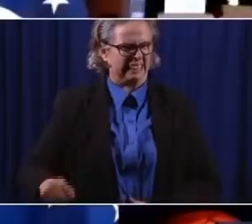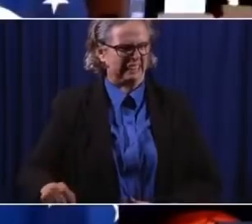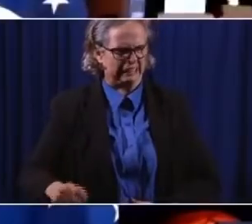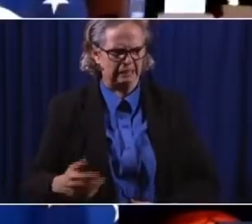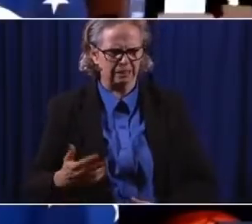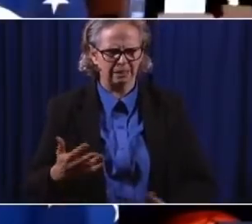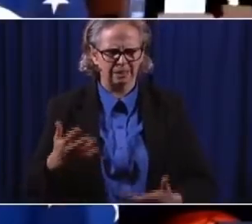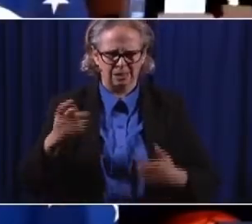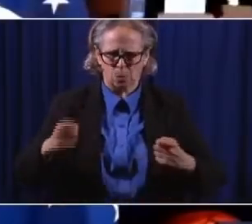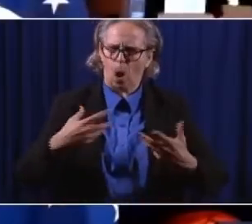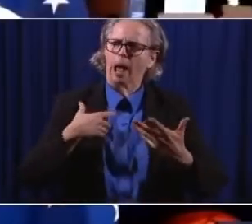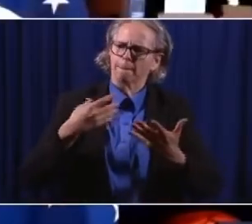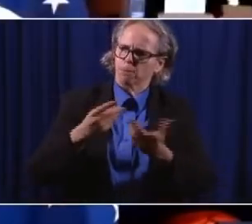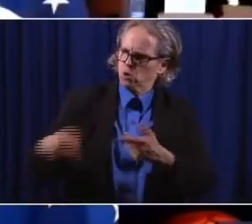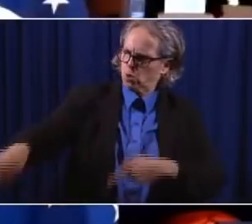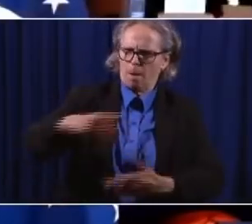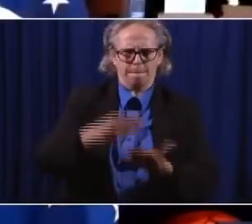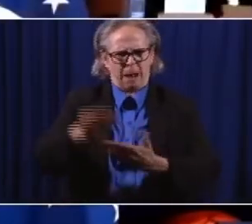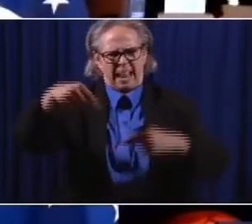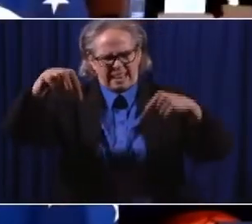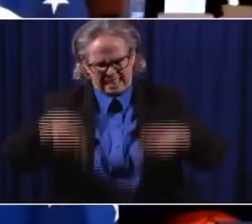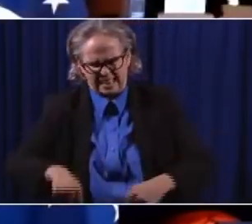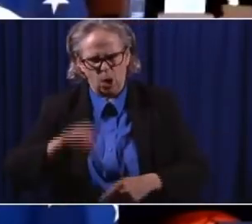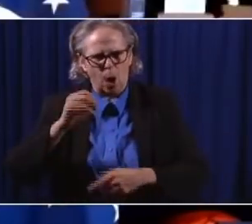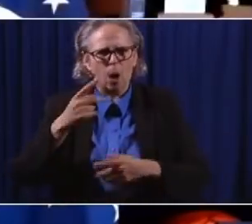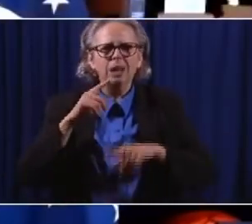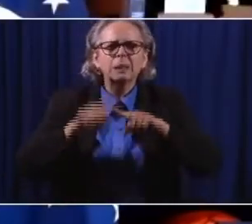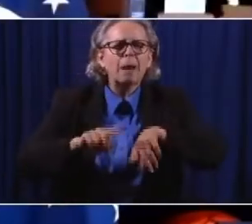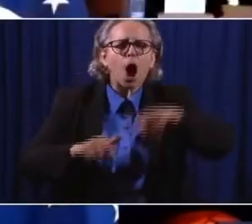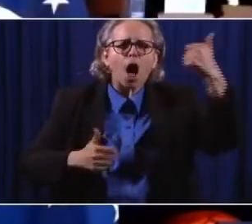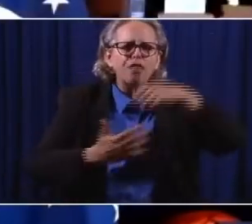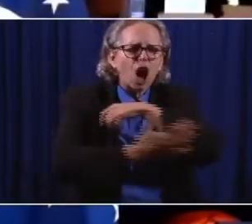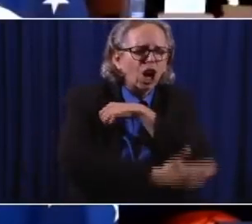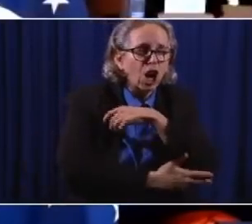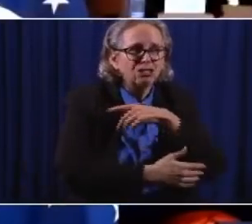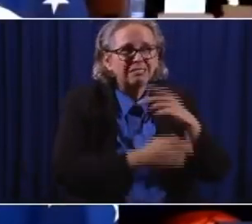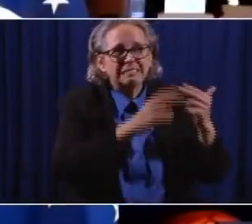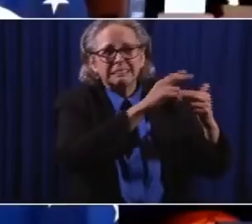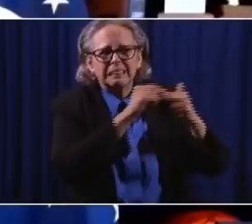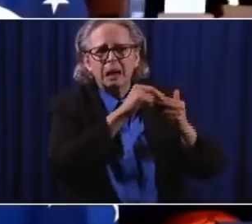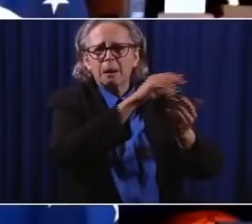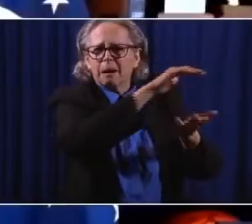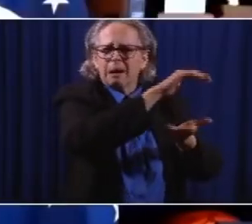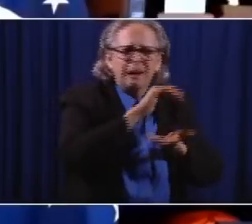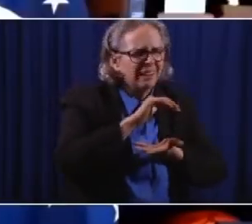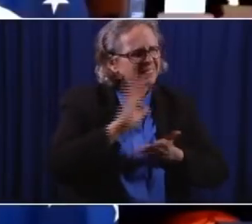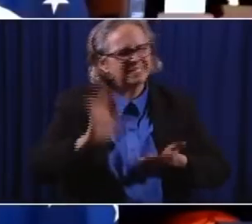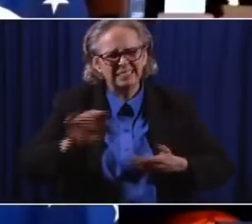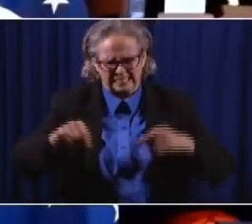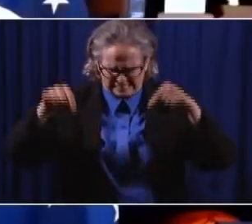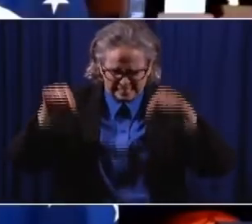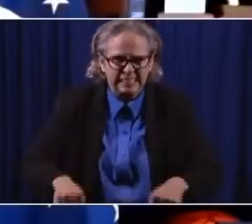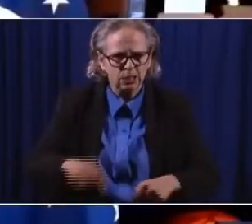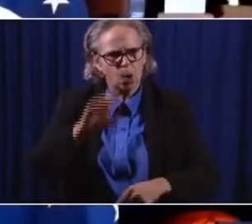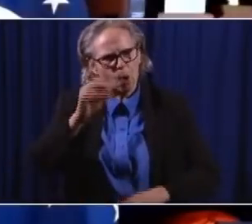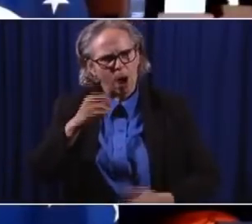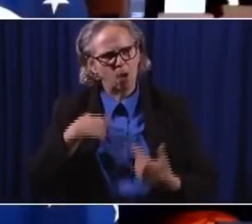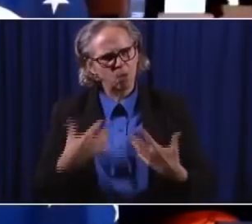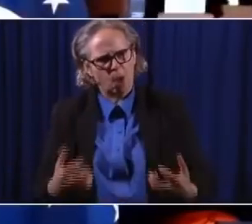so we don't have to be reliant on a international supply chain for these particular